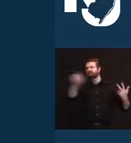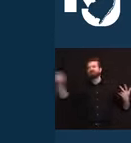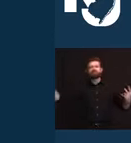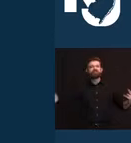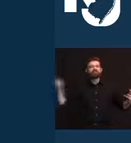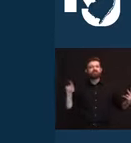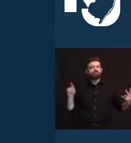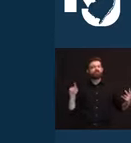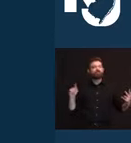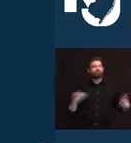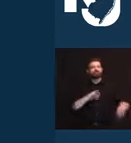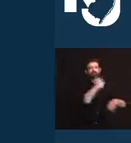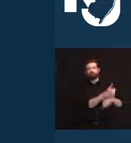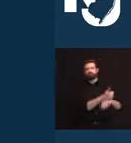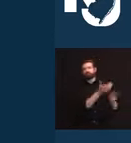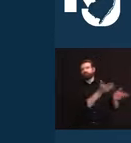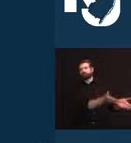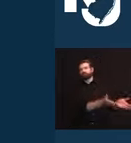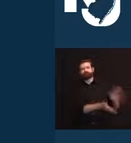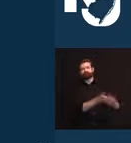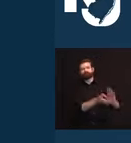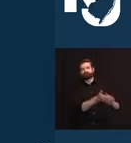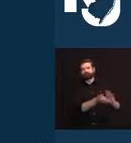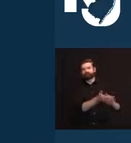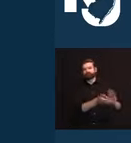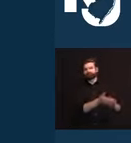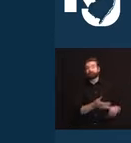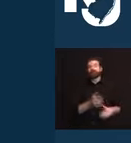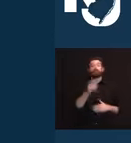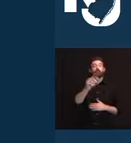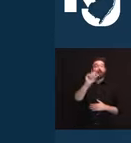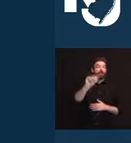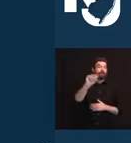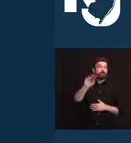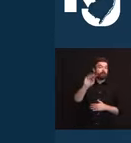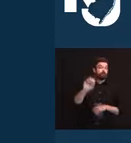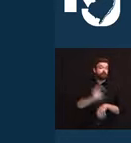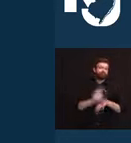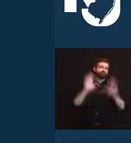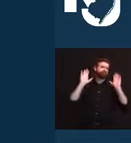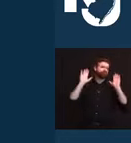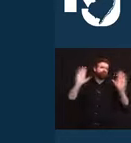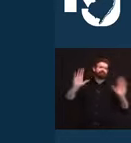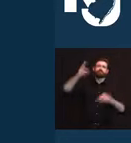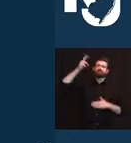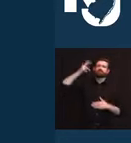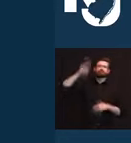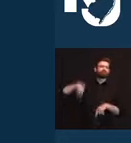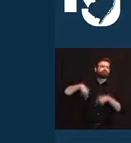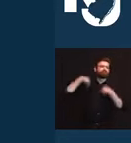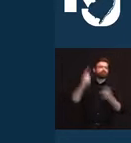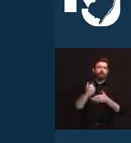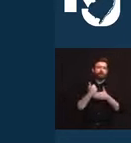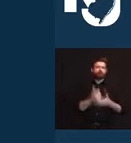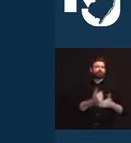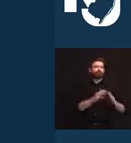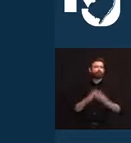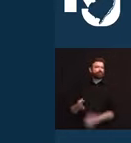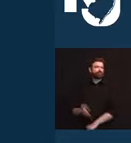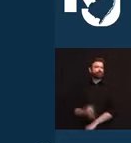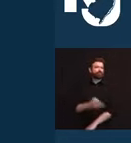up and running. The AME Church has a long legacy of community progress and in removing barriers to access based on historic